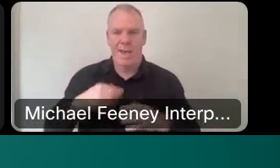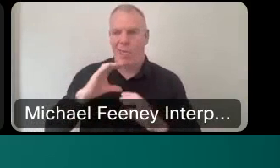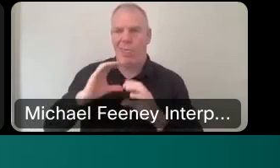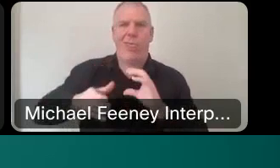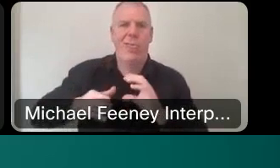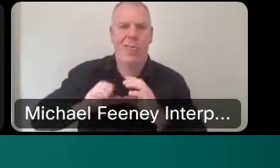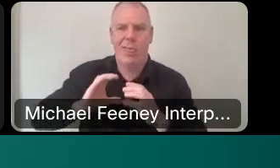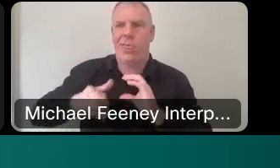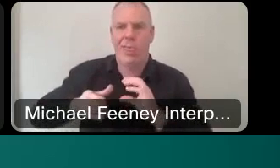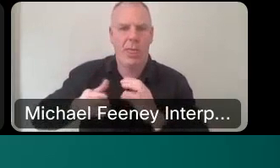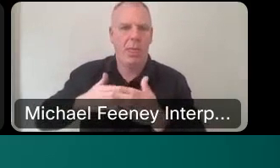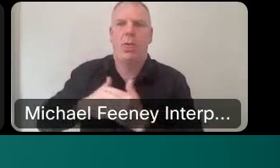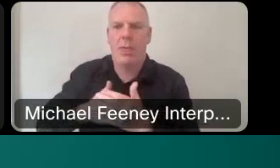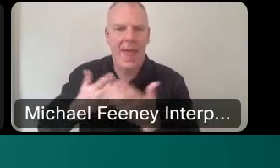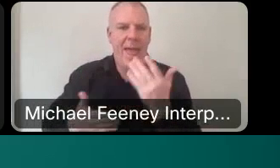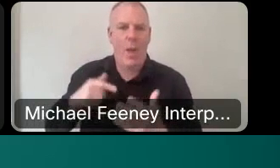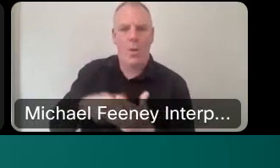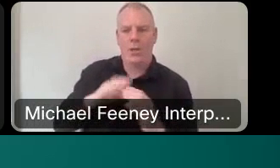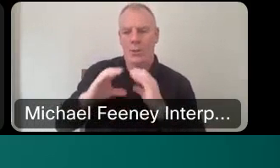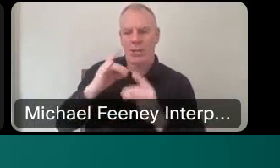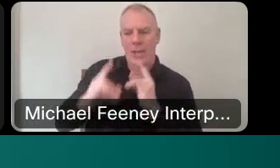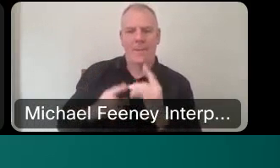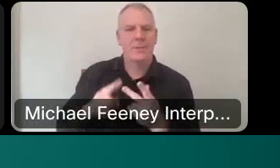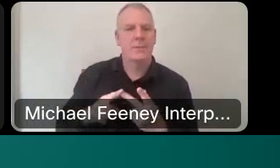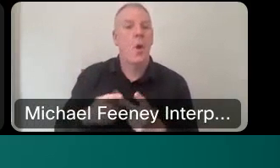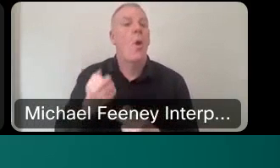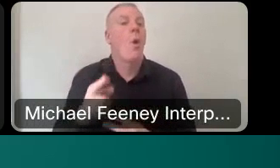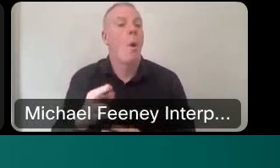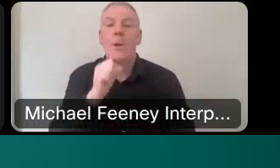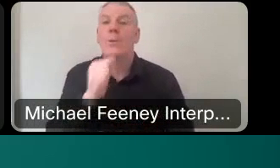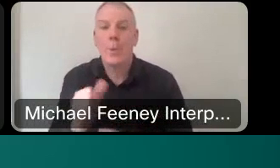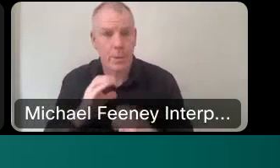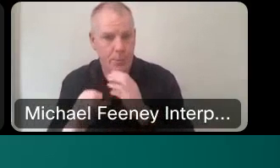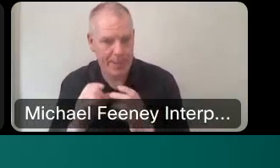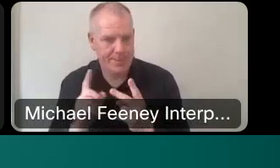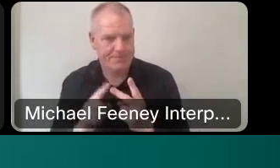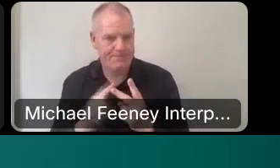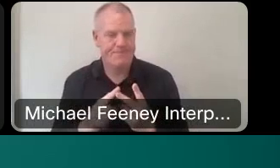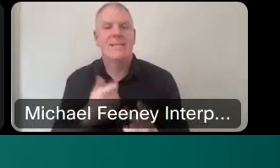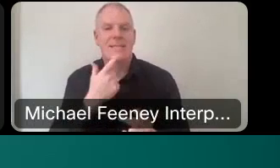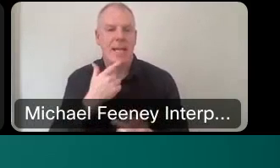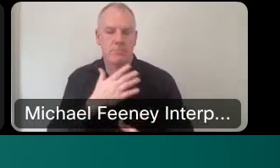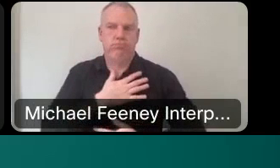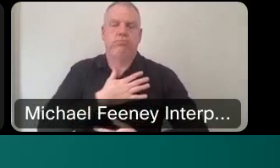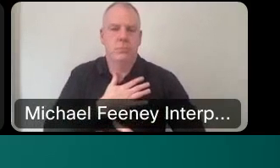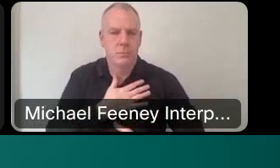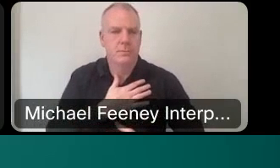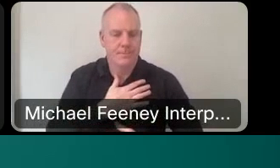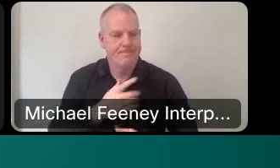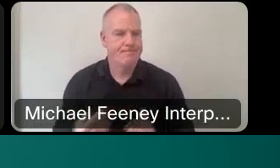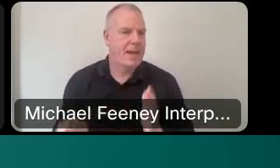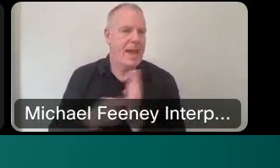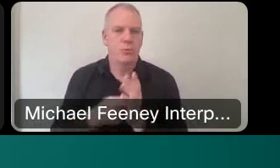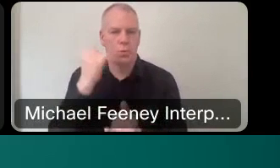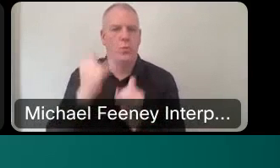communicated with them, or manner that we communicate with them, or in fact that we haven't communicated with them at all. And that can lead to such additional